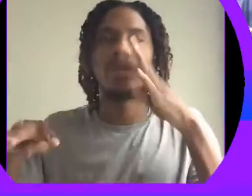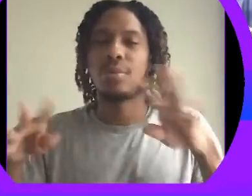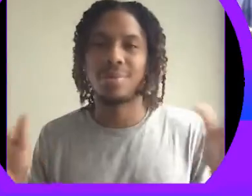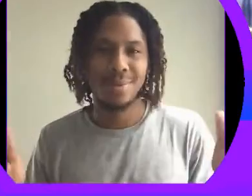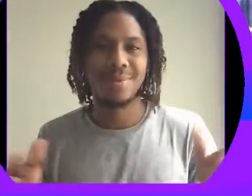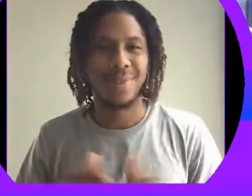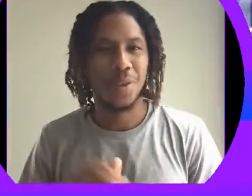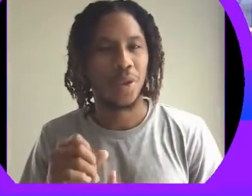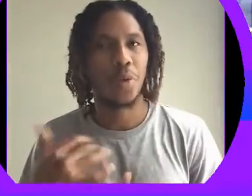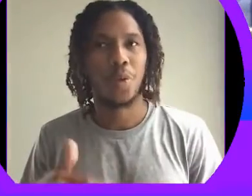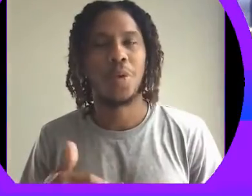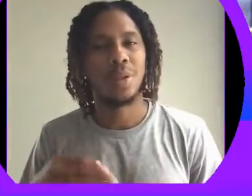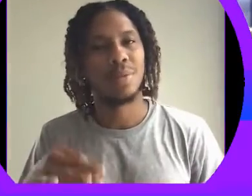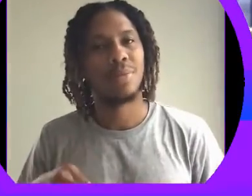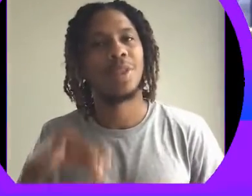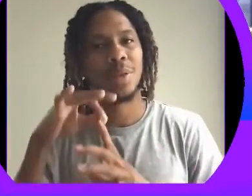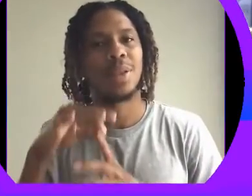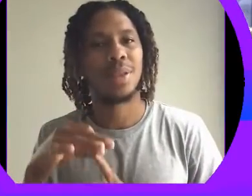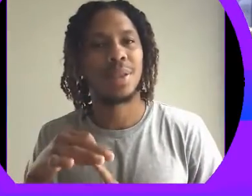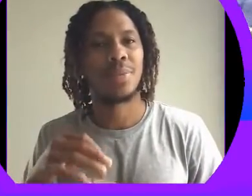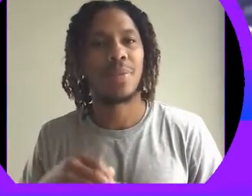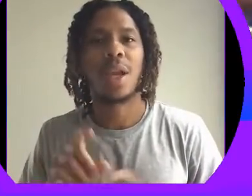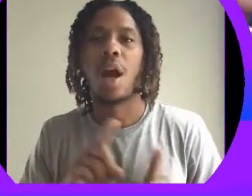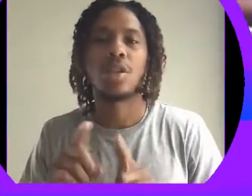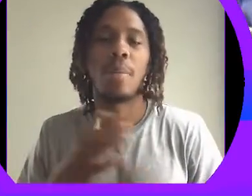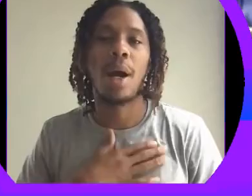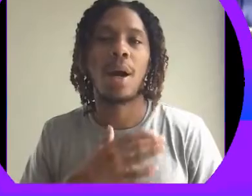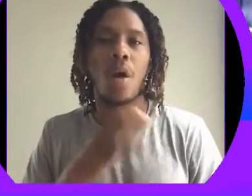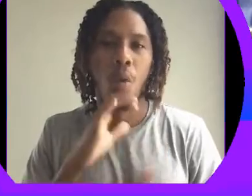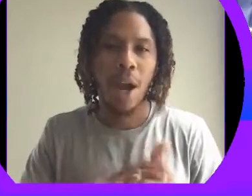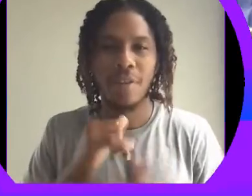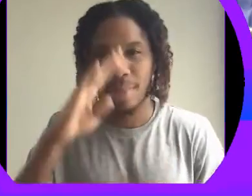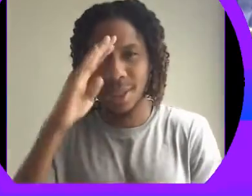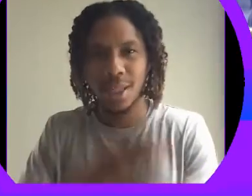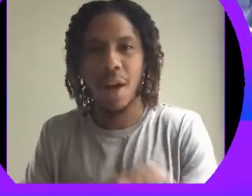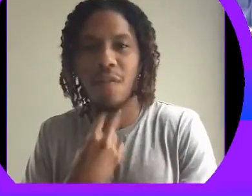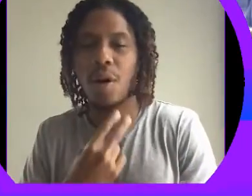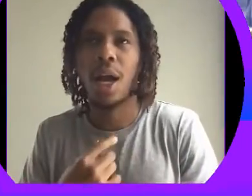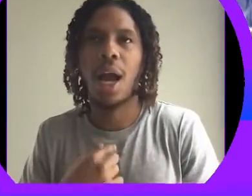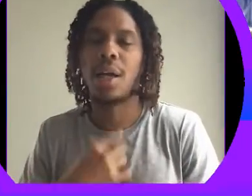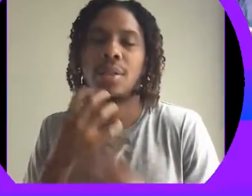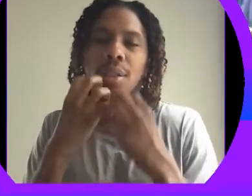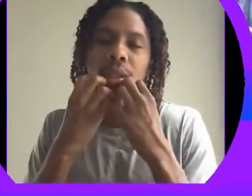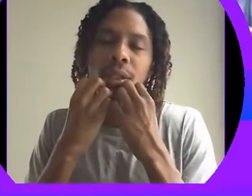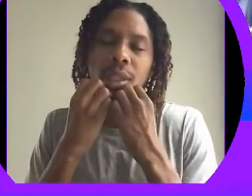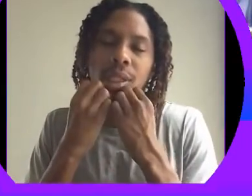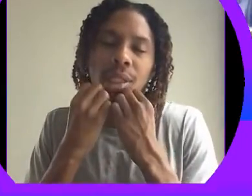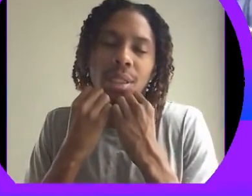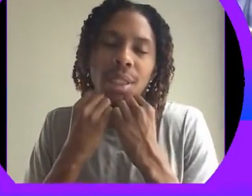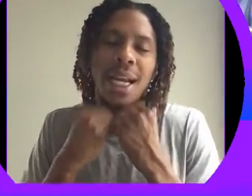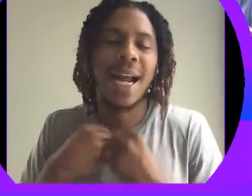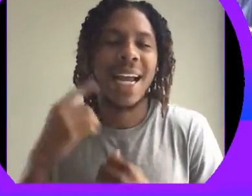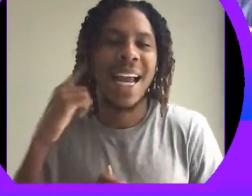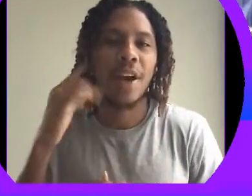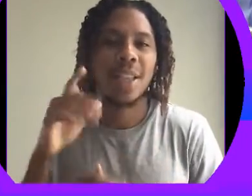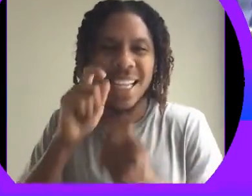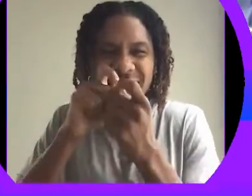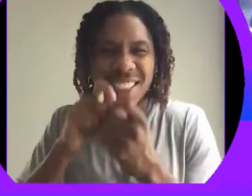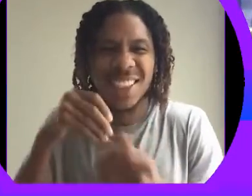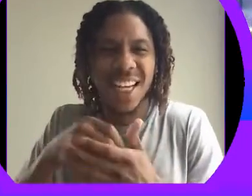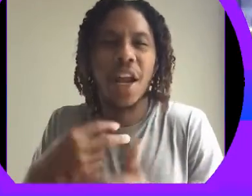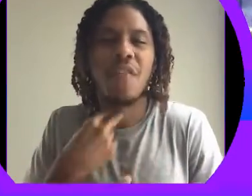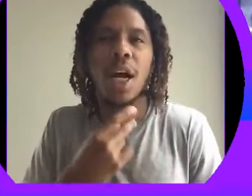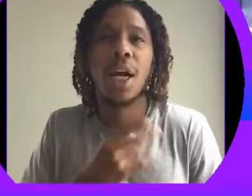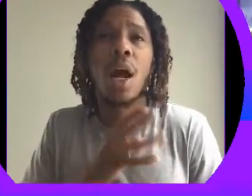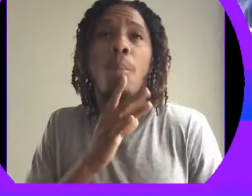basis. And it allows me to enjoy the sound of my wife's voice, my son's voice. Because I really pick up on the details of how they sound.